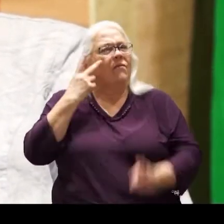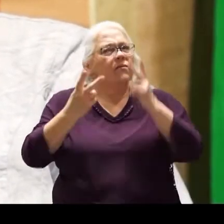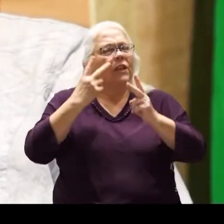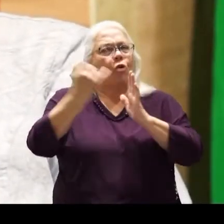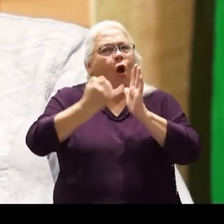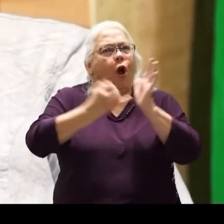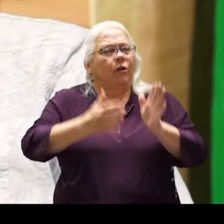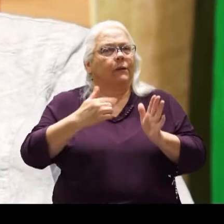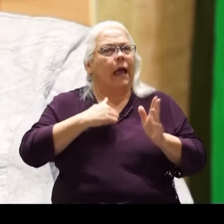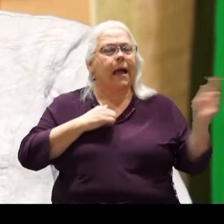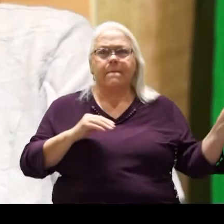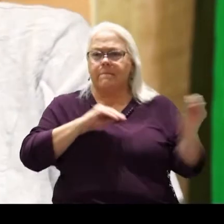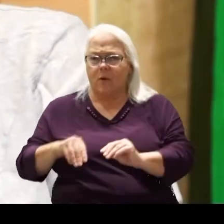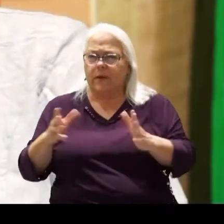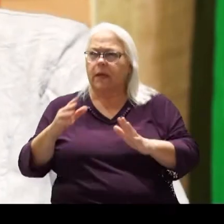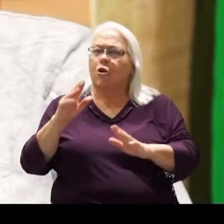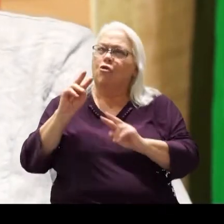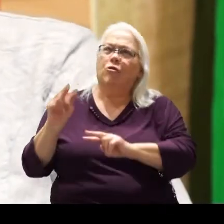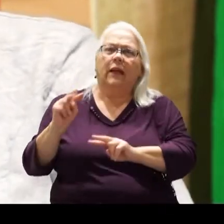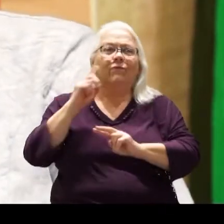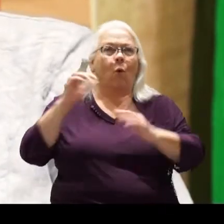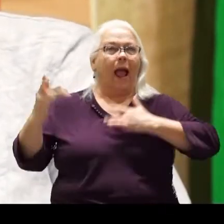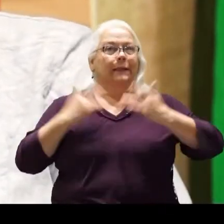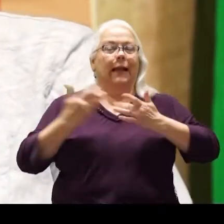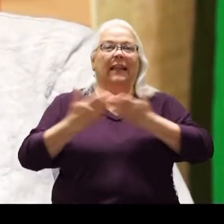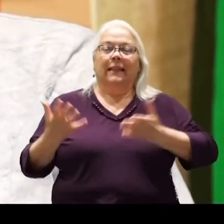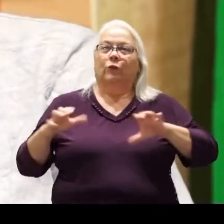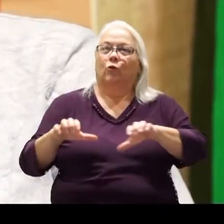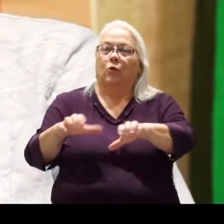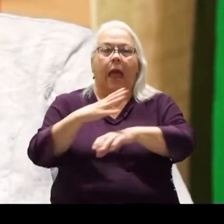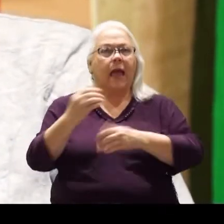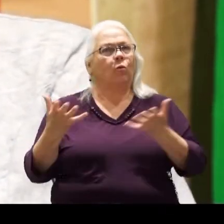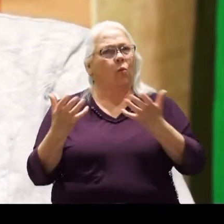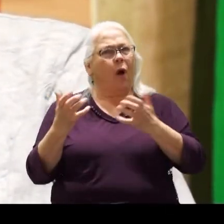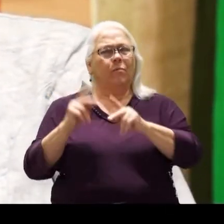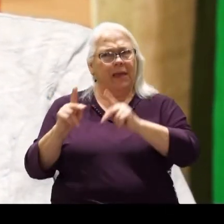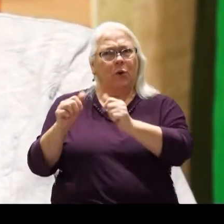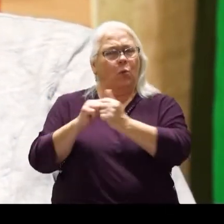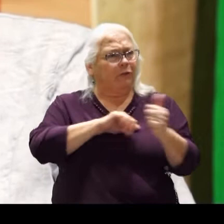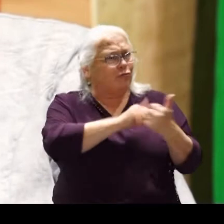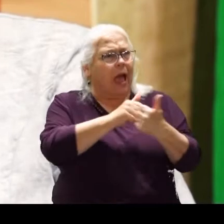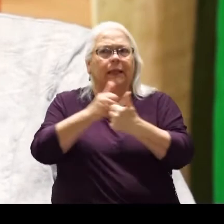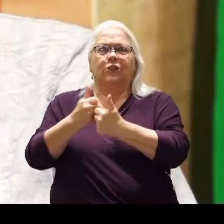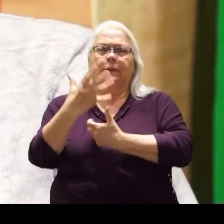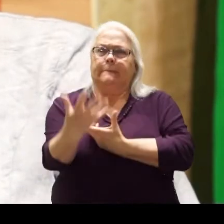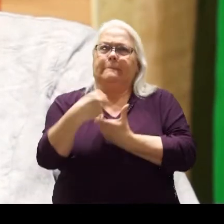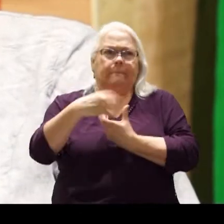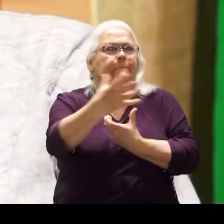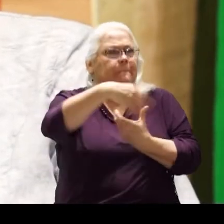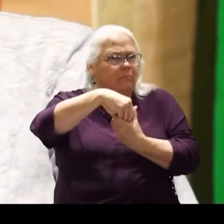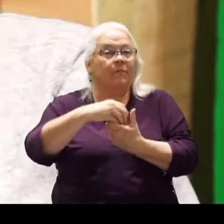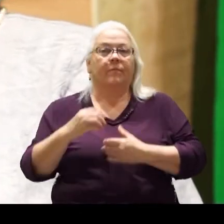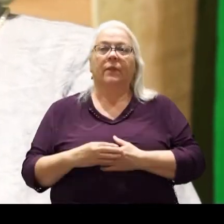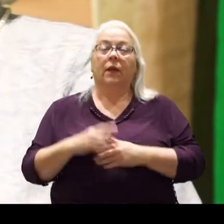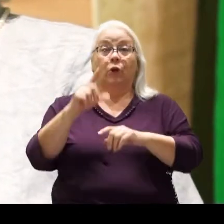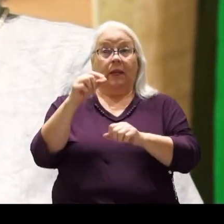visual artist looking for some exciting things to do and ways to engage people with challenges.